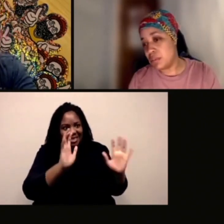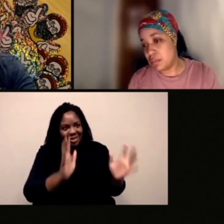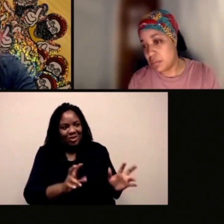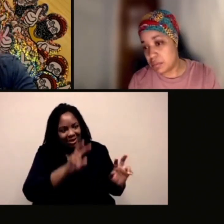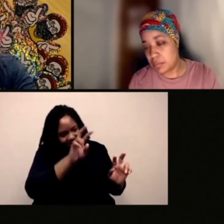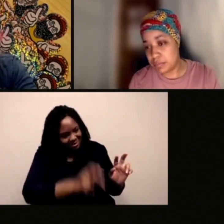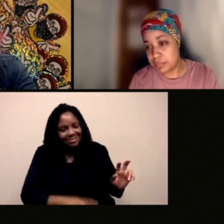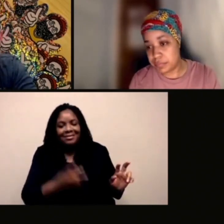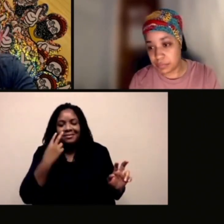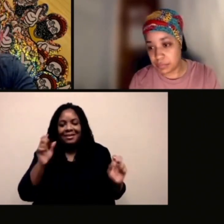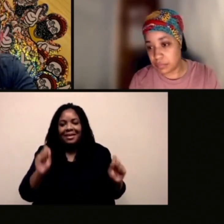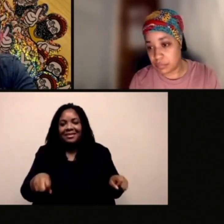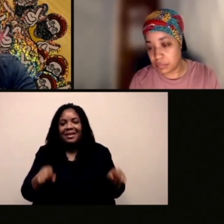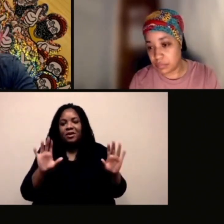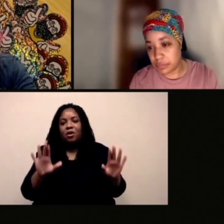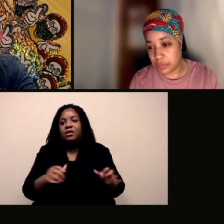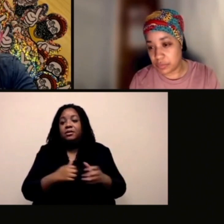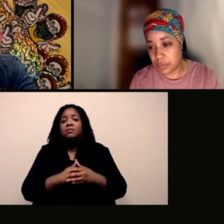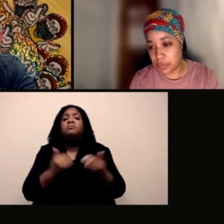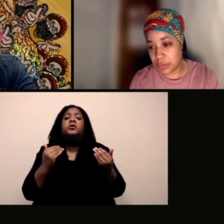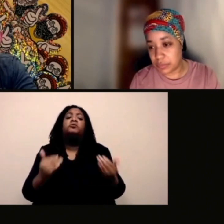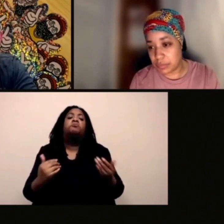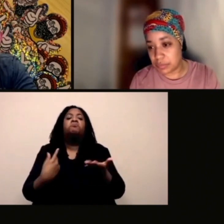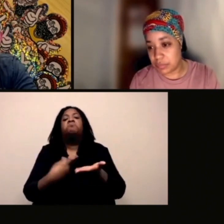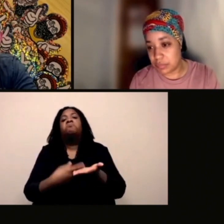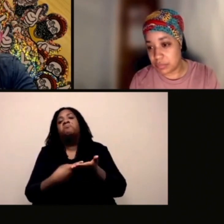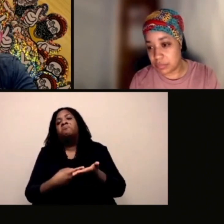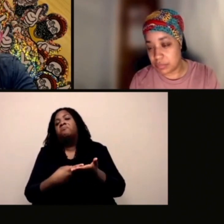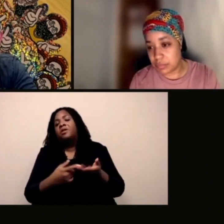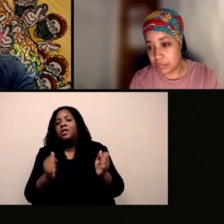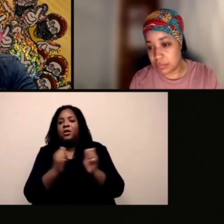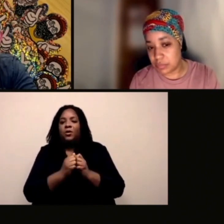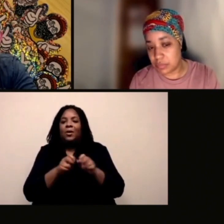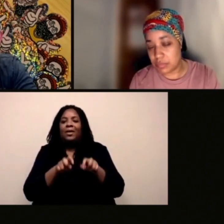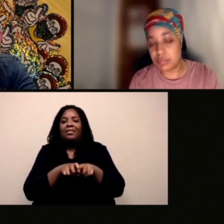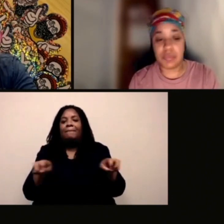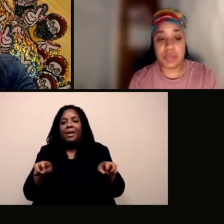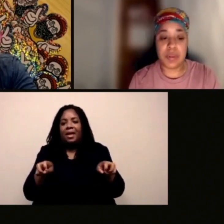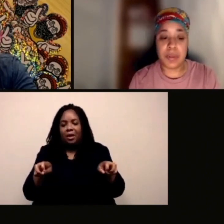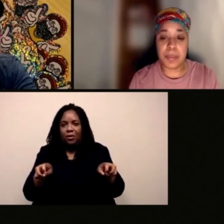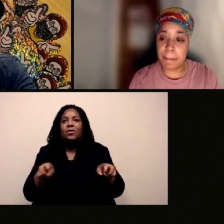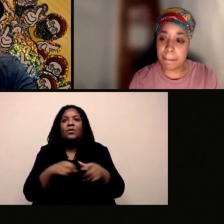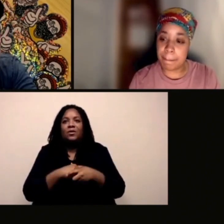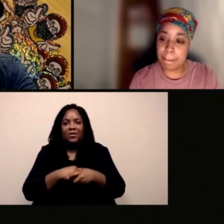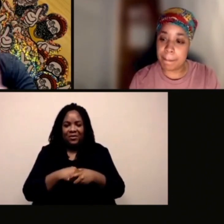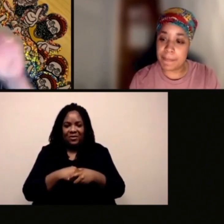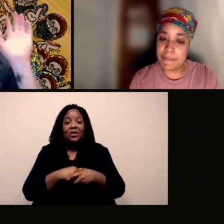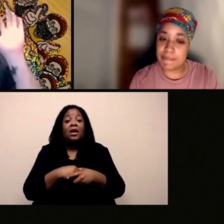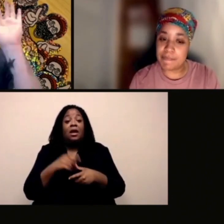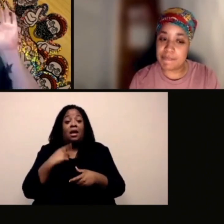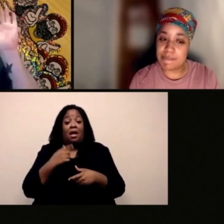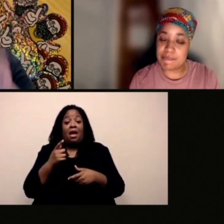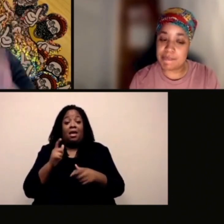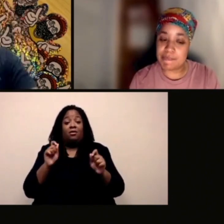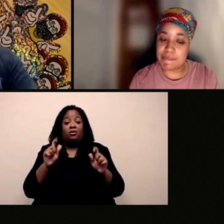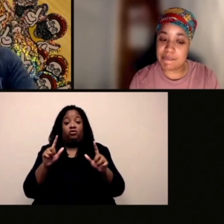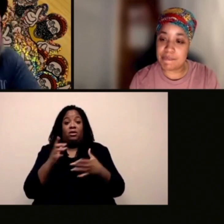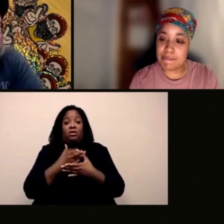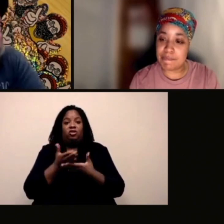So let's have some conversations with our panelists. I'm actually going to stop sharing my screen so you can see